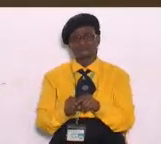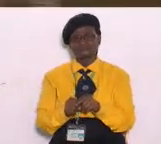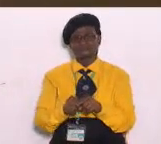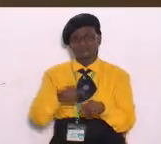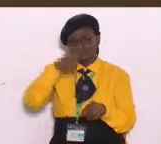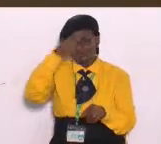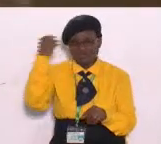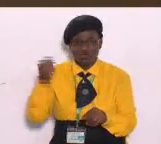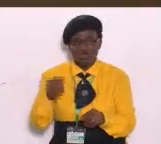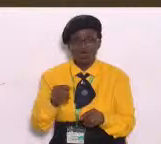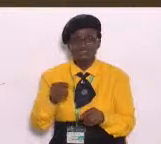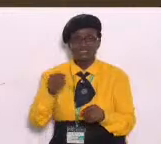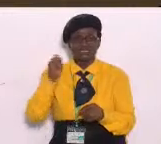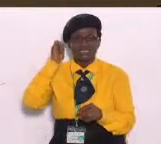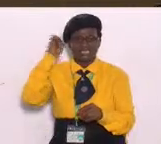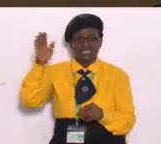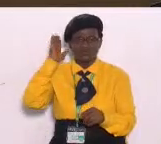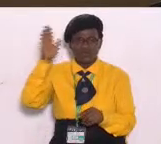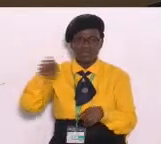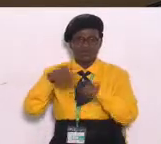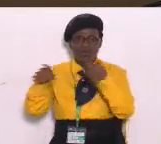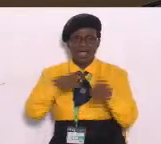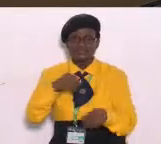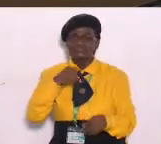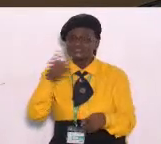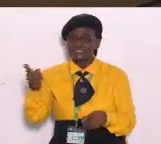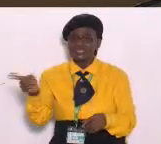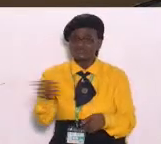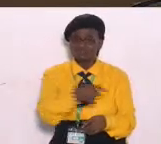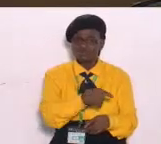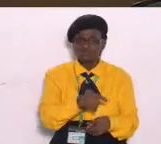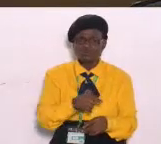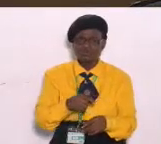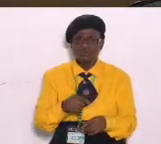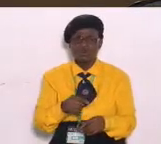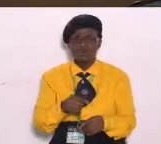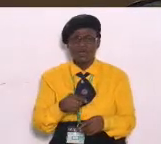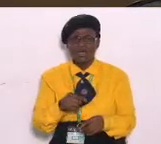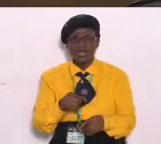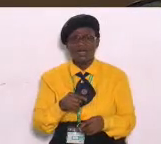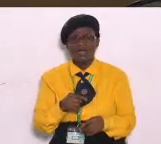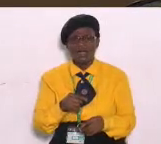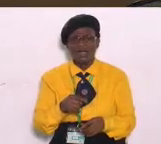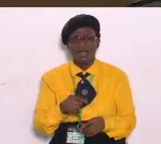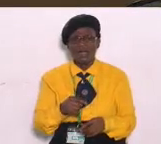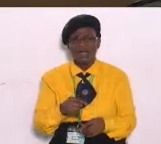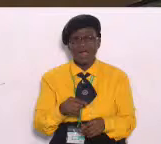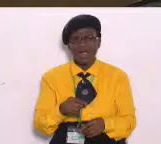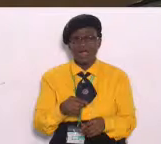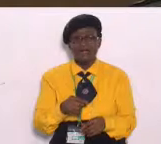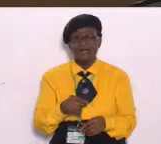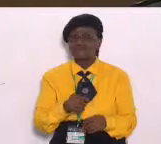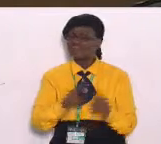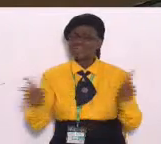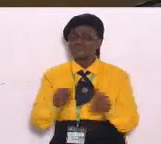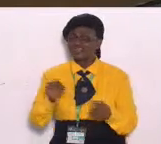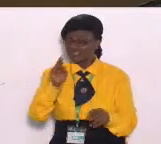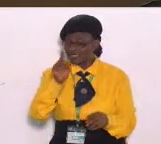Because he will go and tell you, and you'll be amazed the kind of people he's using. Highly intelligent